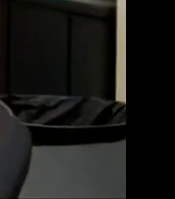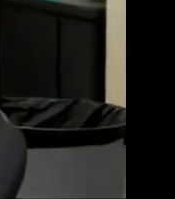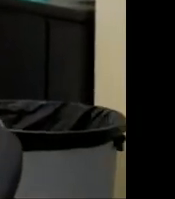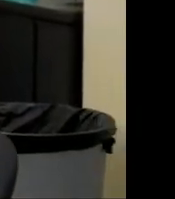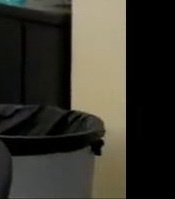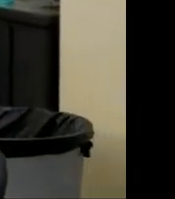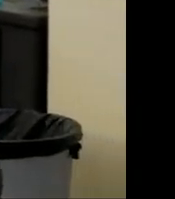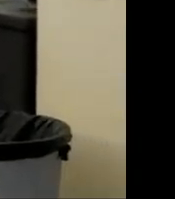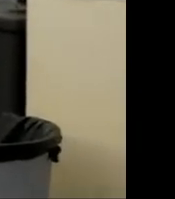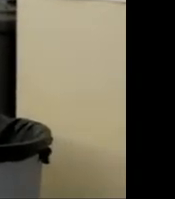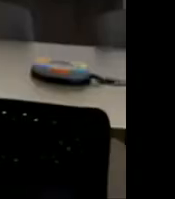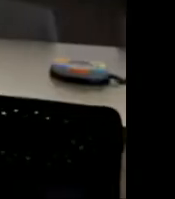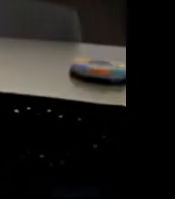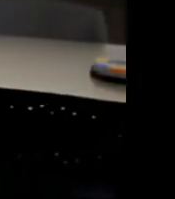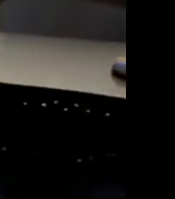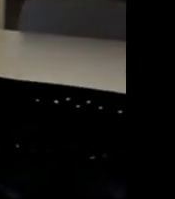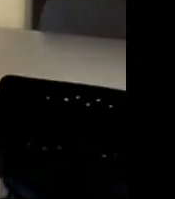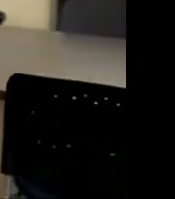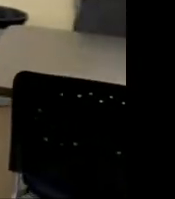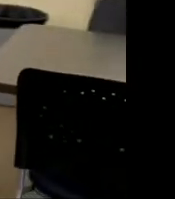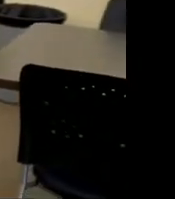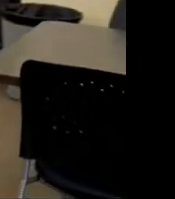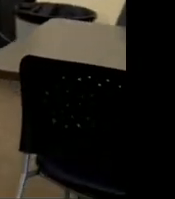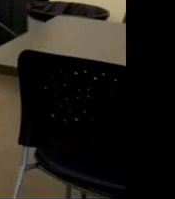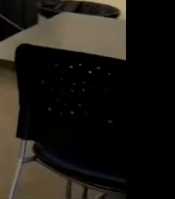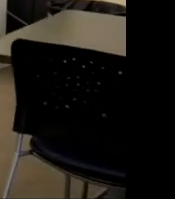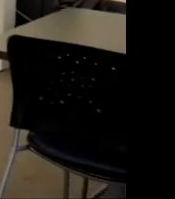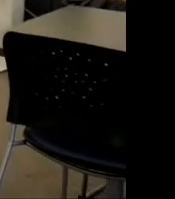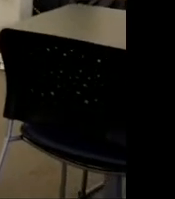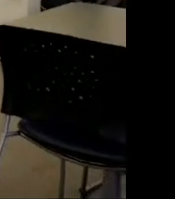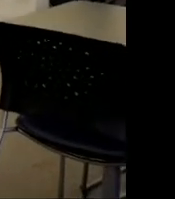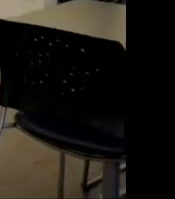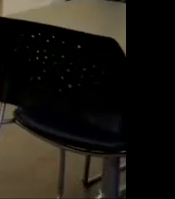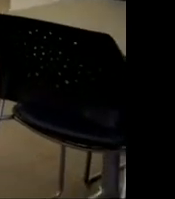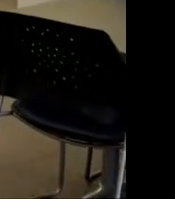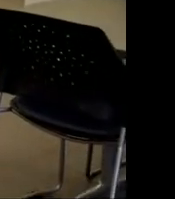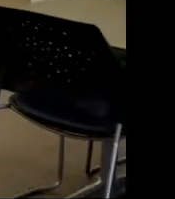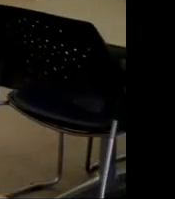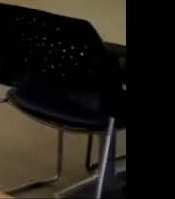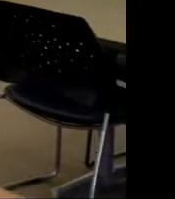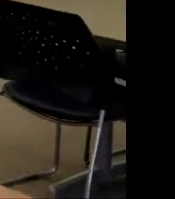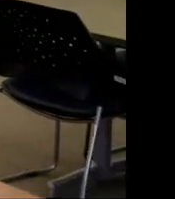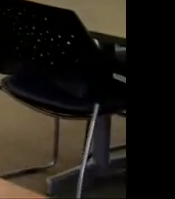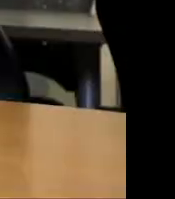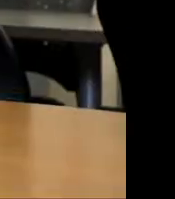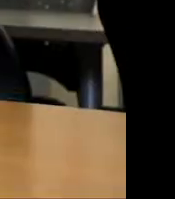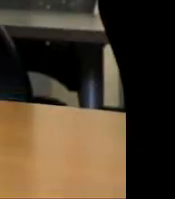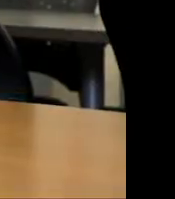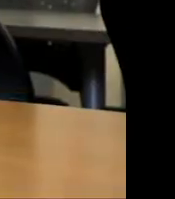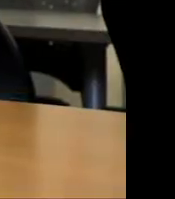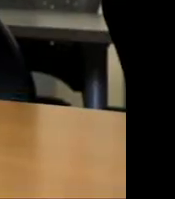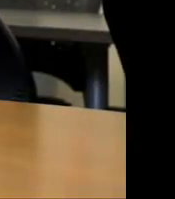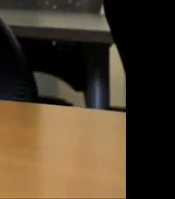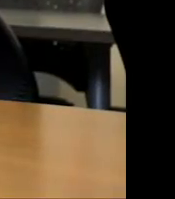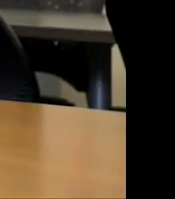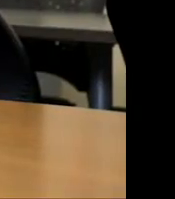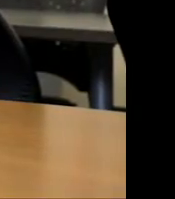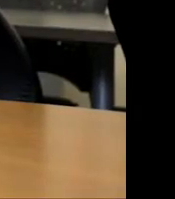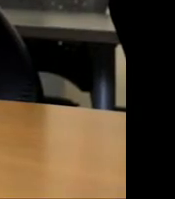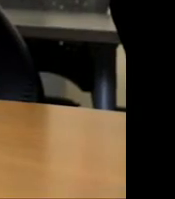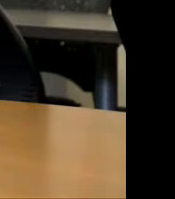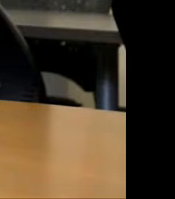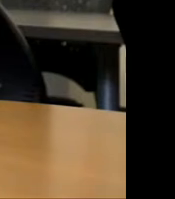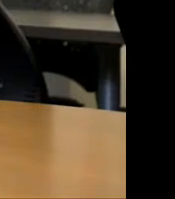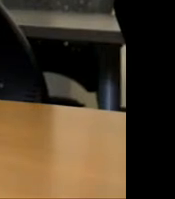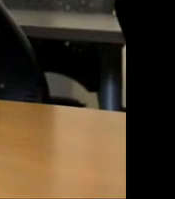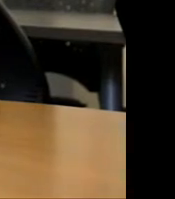semester. It has been incredibly engaging and helpful to meet other students. Now, as the semester draws to a close, I am feeling so many emotions. I